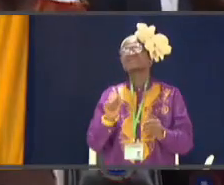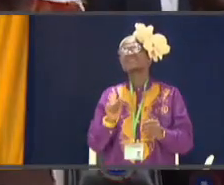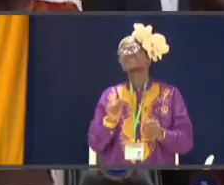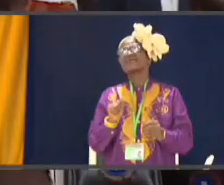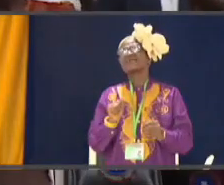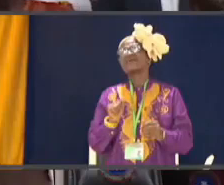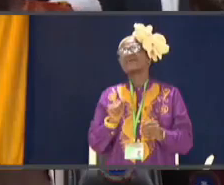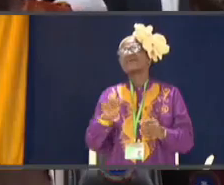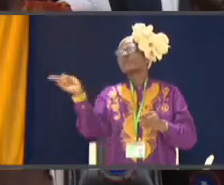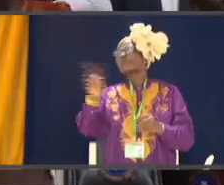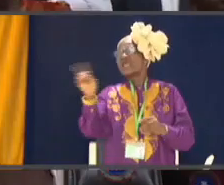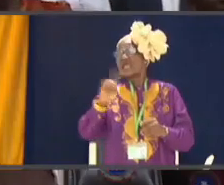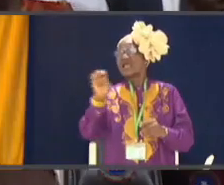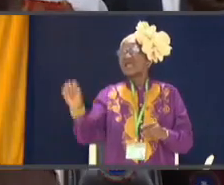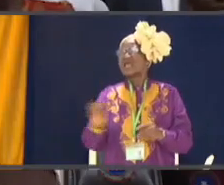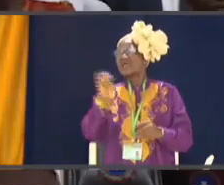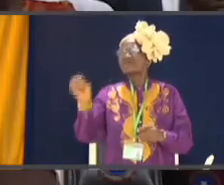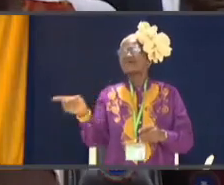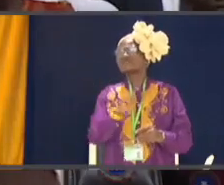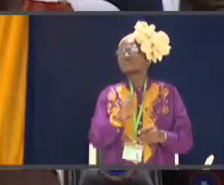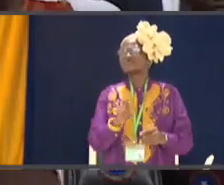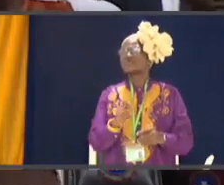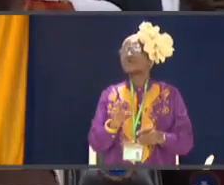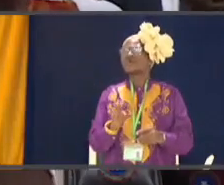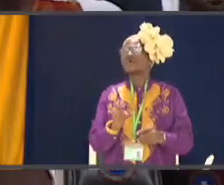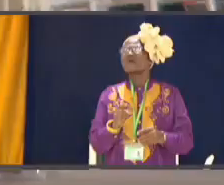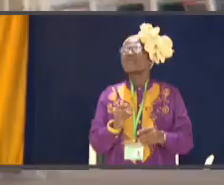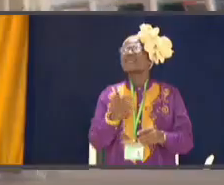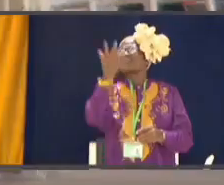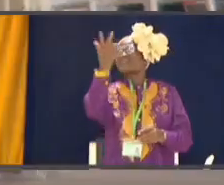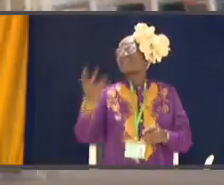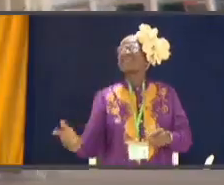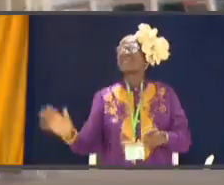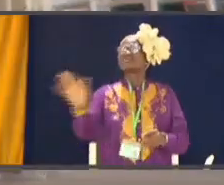Ibi kibi te bati na wosi bai ona ma la shani